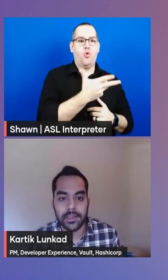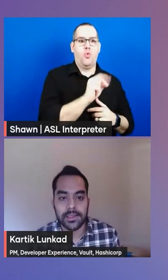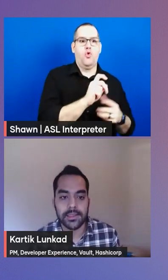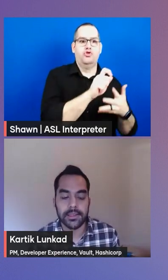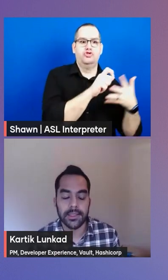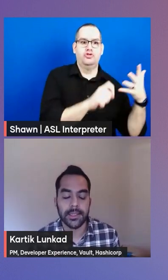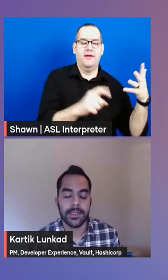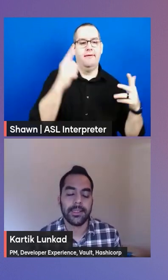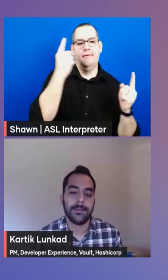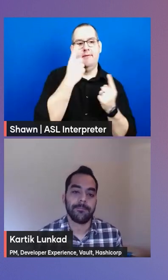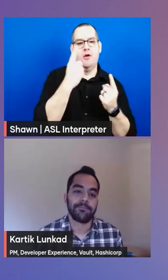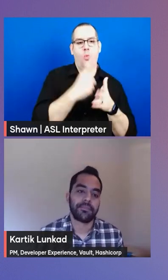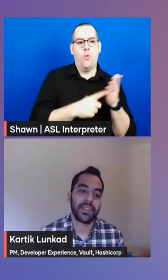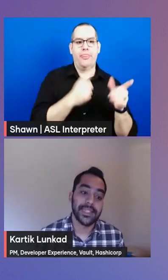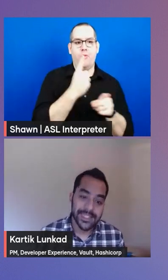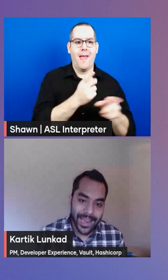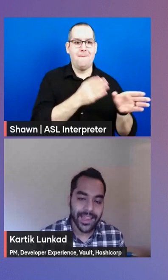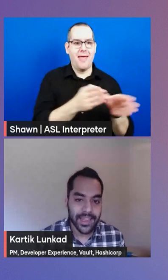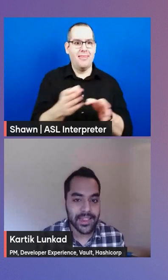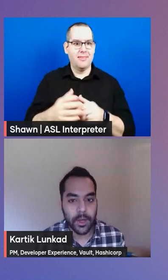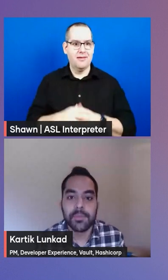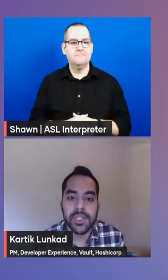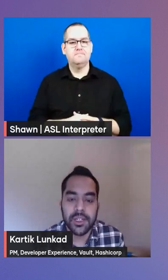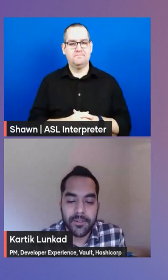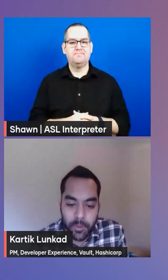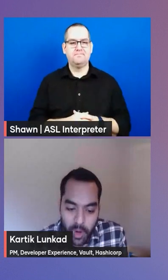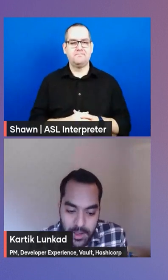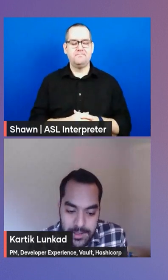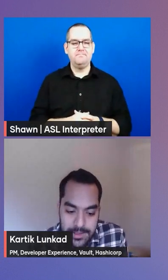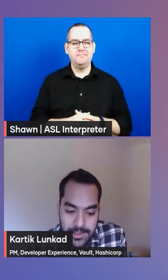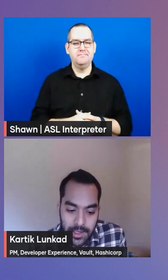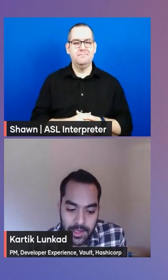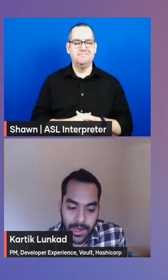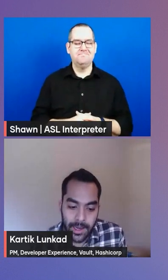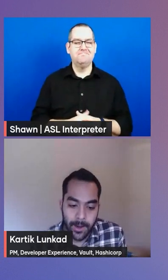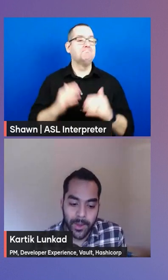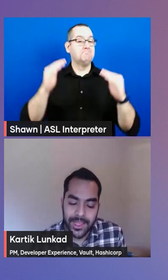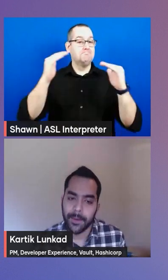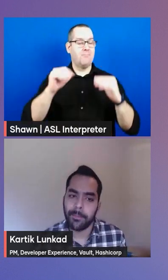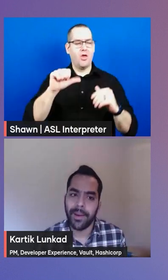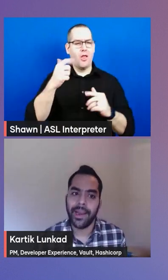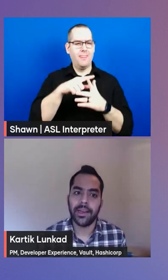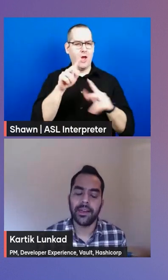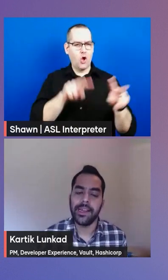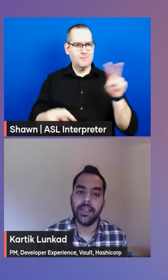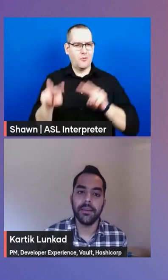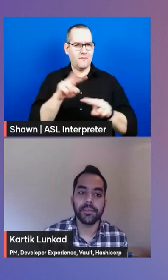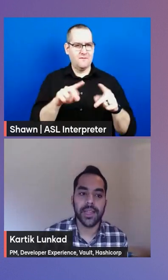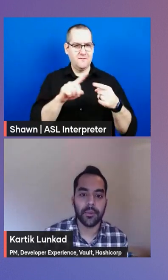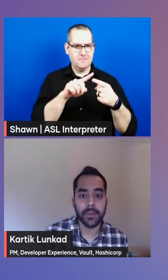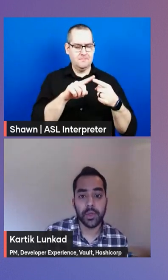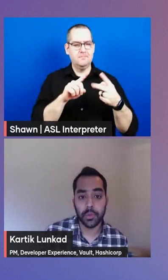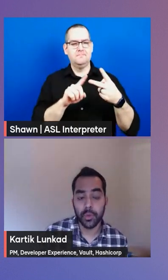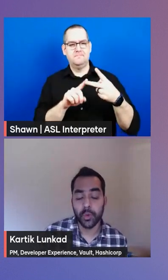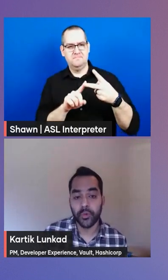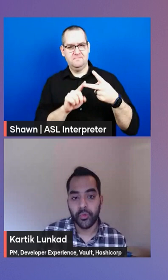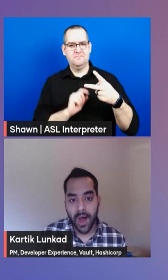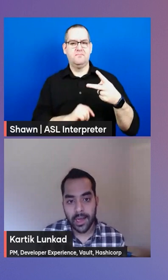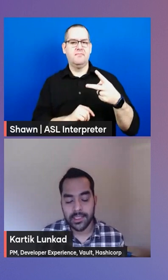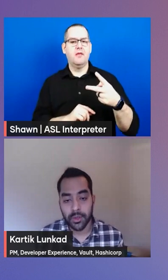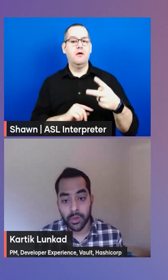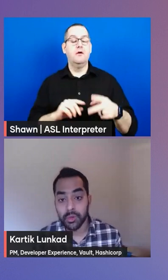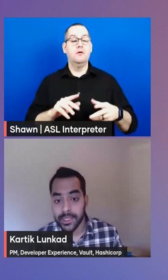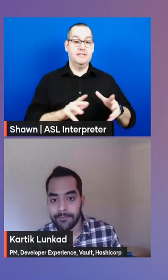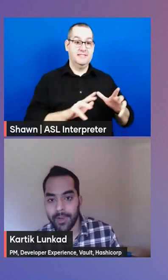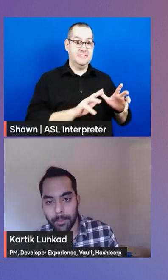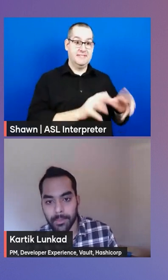path is. The second thing they observed was when they compared teams that were able to move